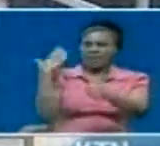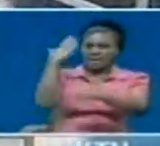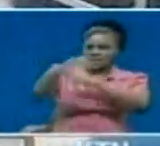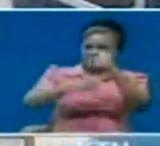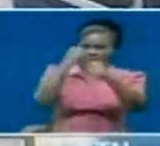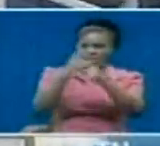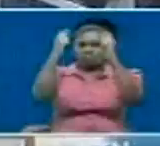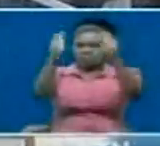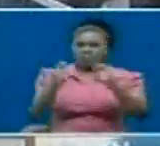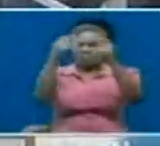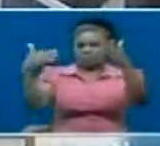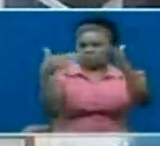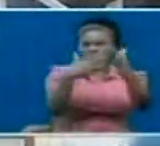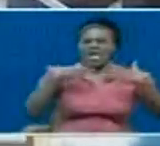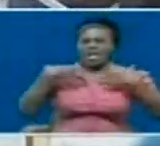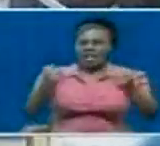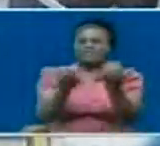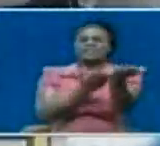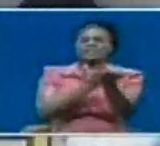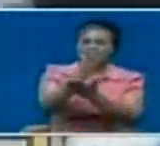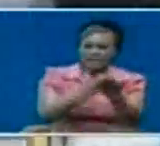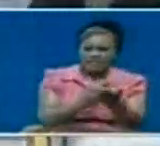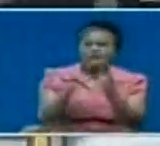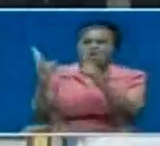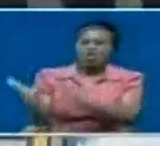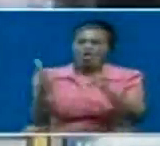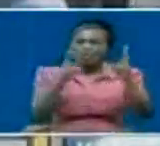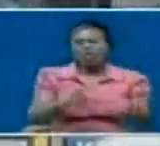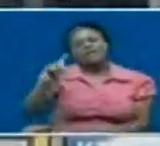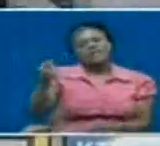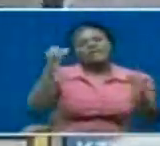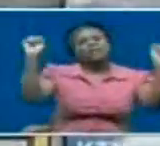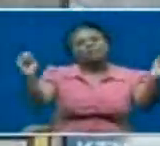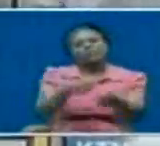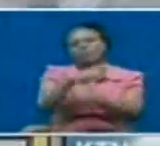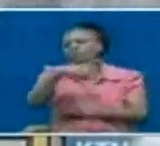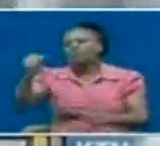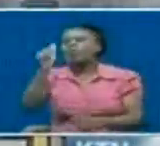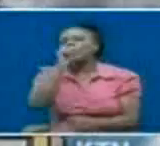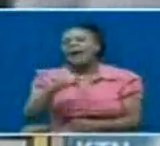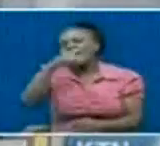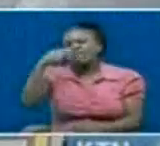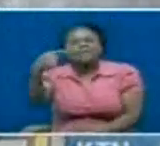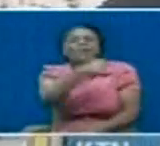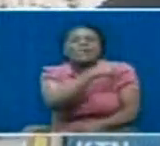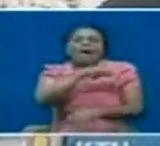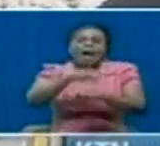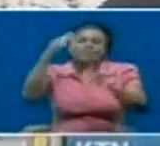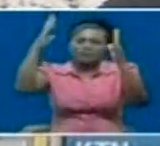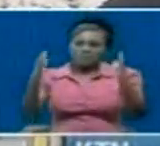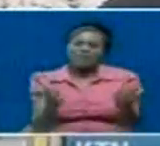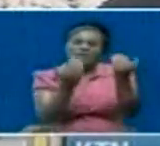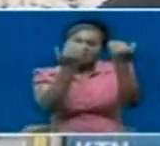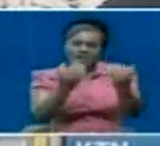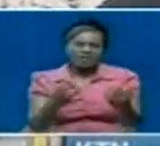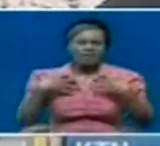nationwide strike paralyzed the health sector. Many ordinary Kenyans who could not afford private health care were the worst hit. We need a health